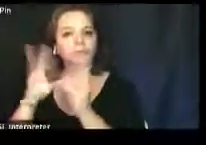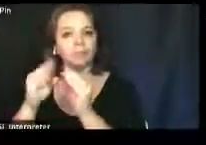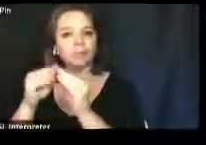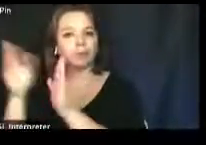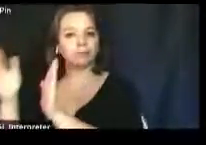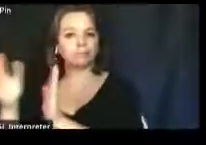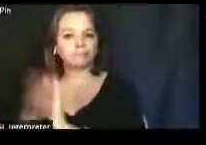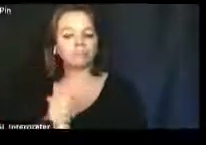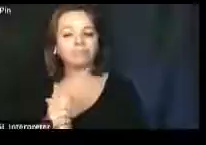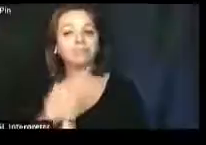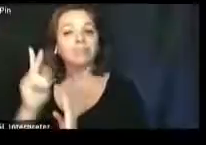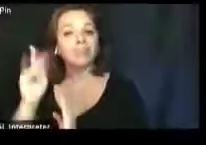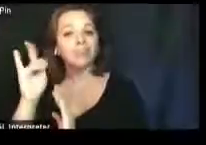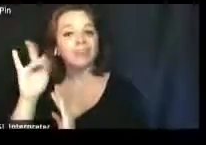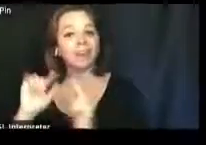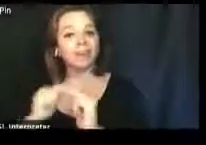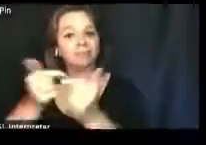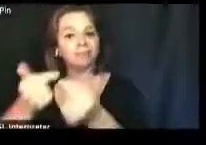Yes, Chair.